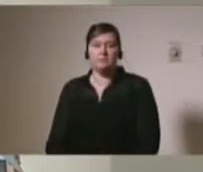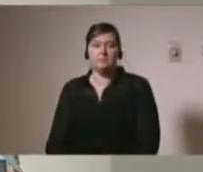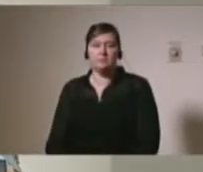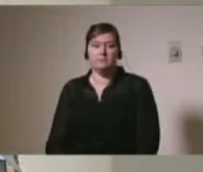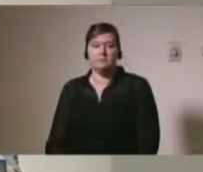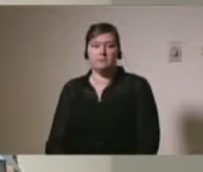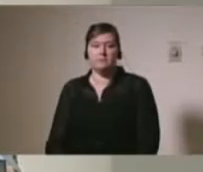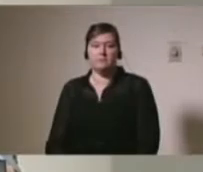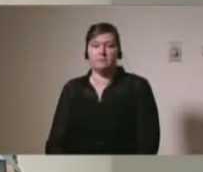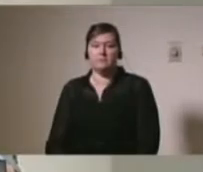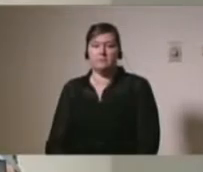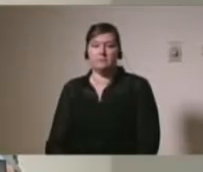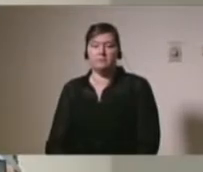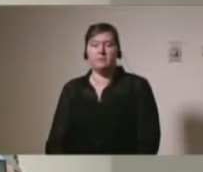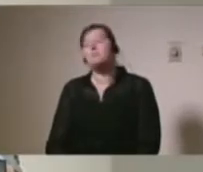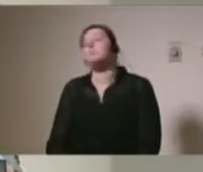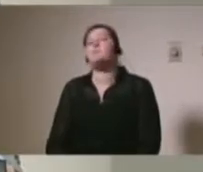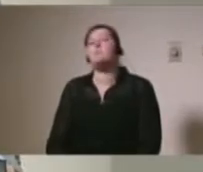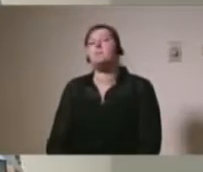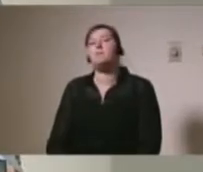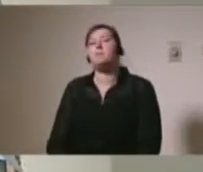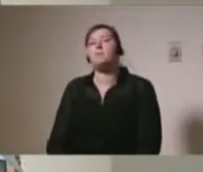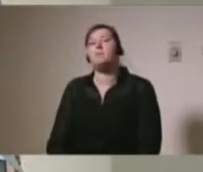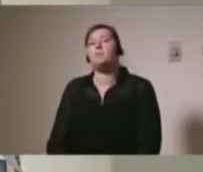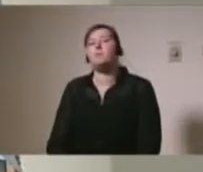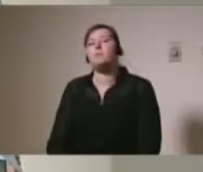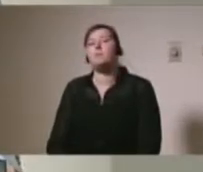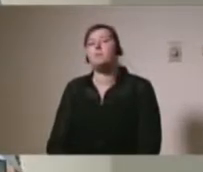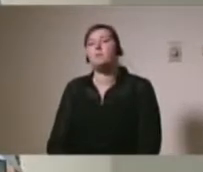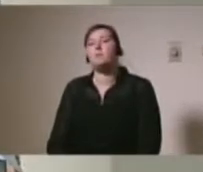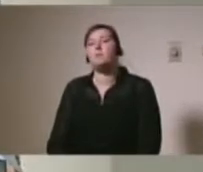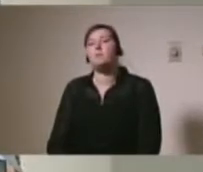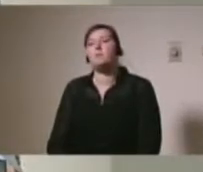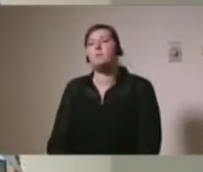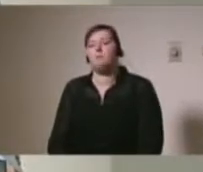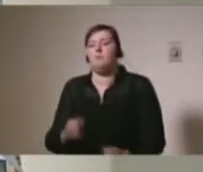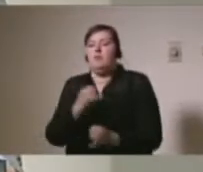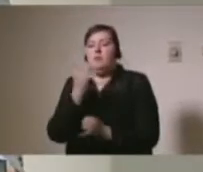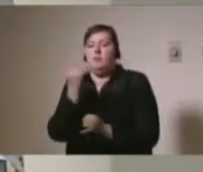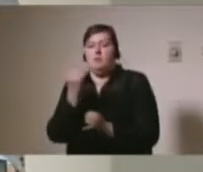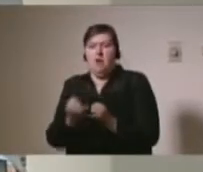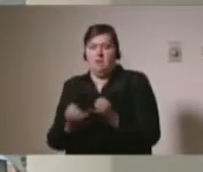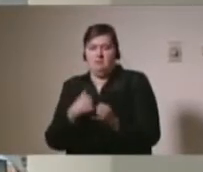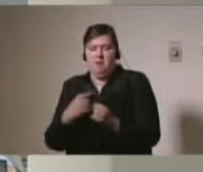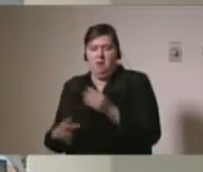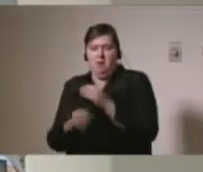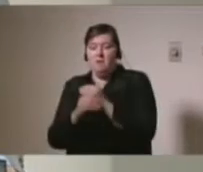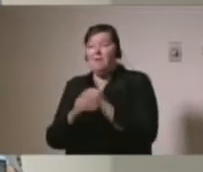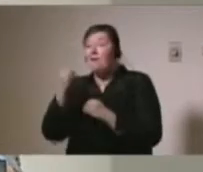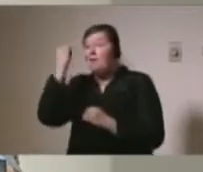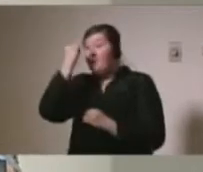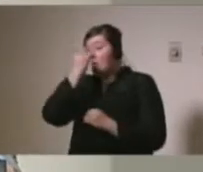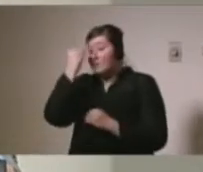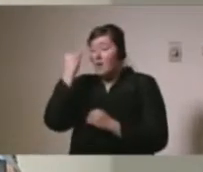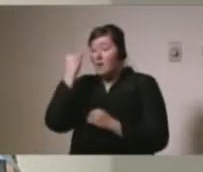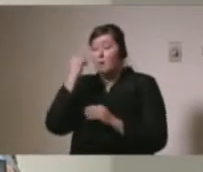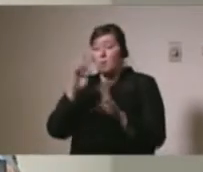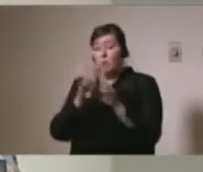One final thing, the Italian Union has asked the government